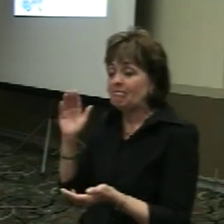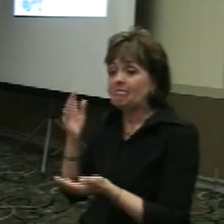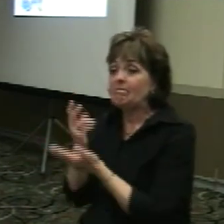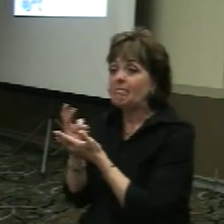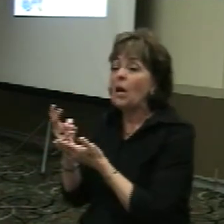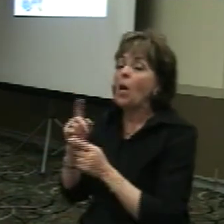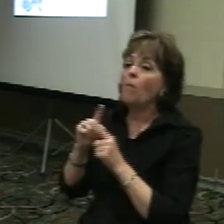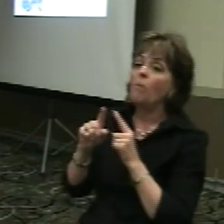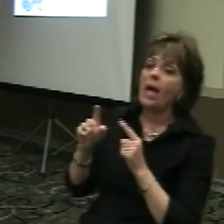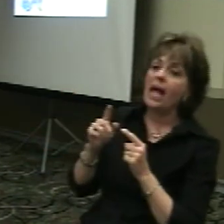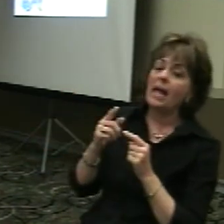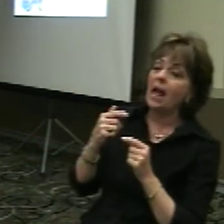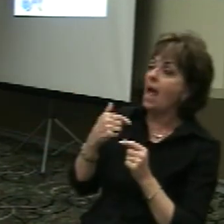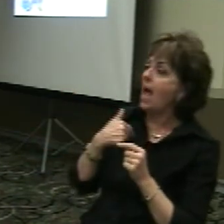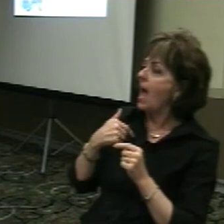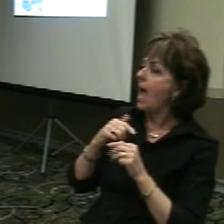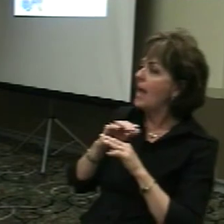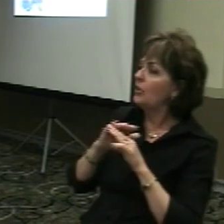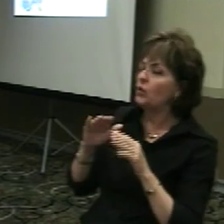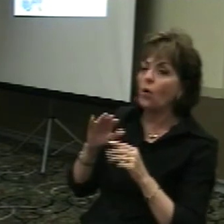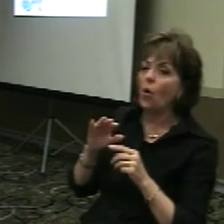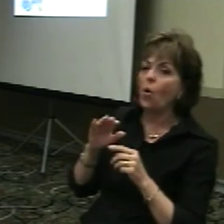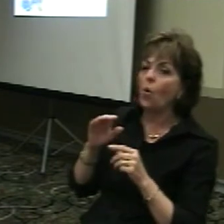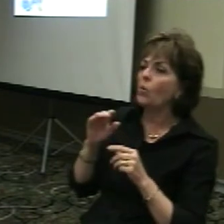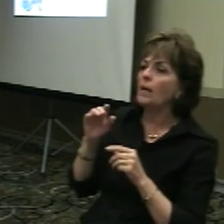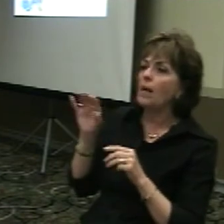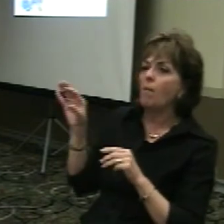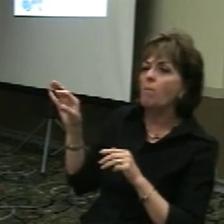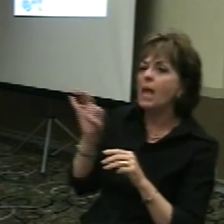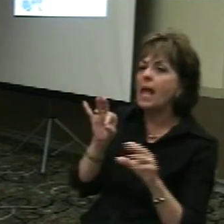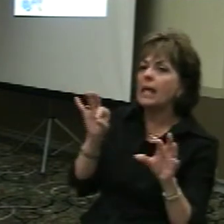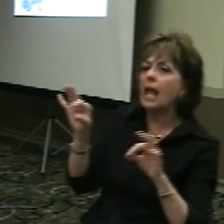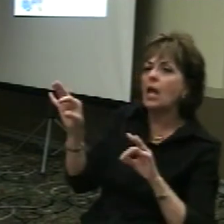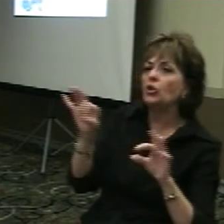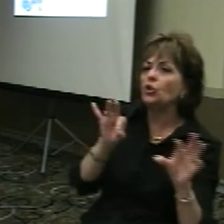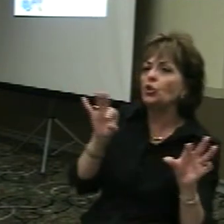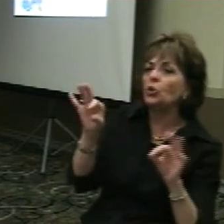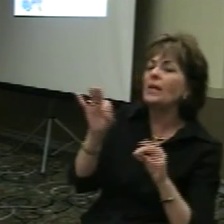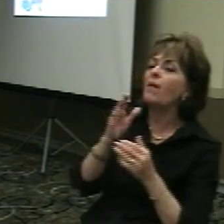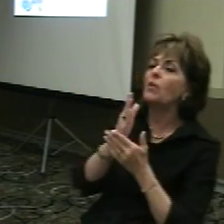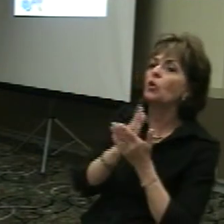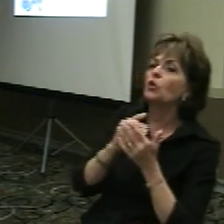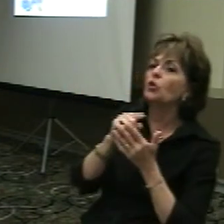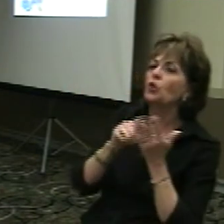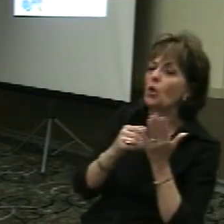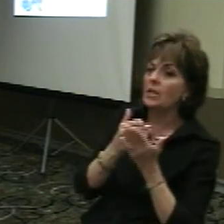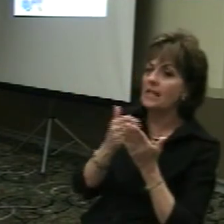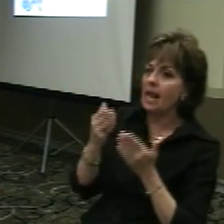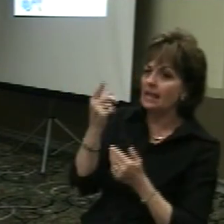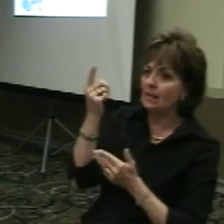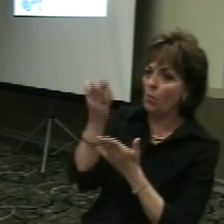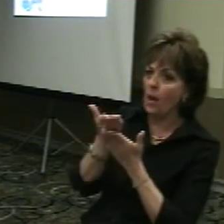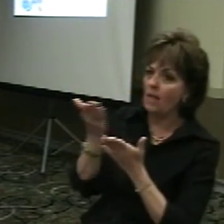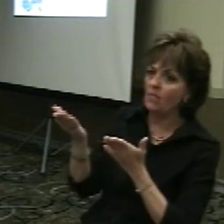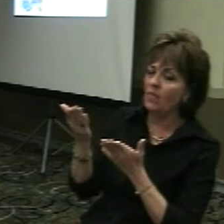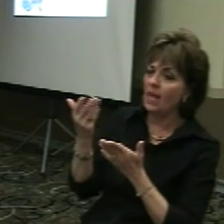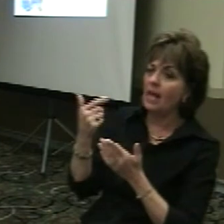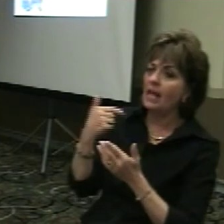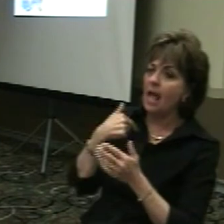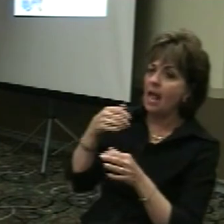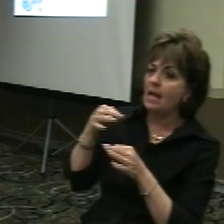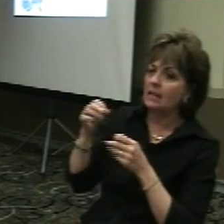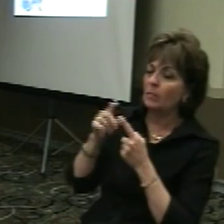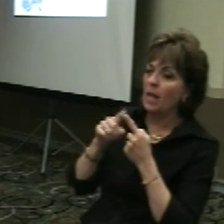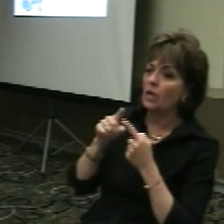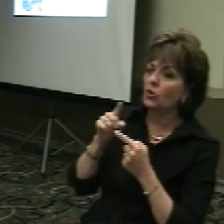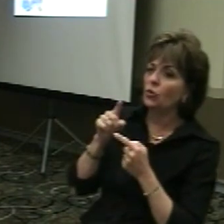However, I don't pick and choose. There are certain things, and one of the things that I